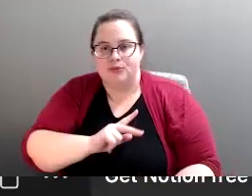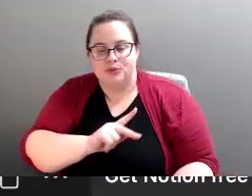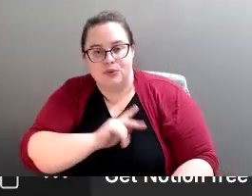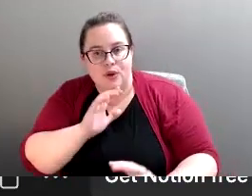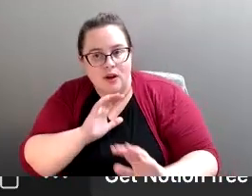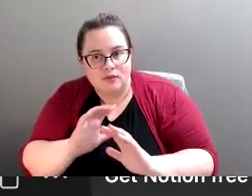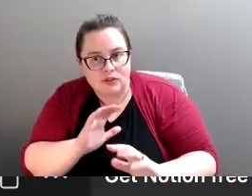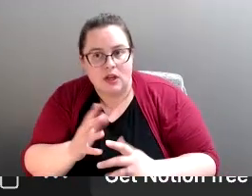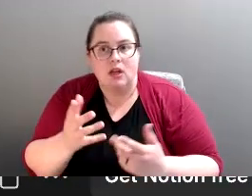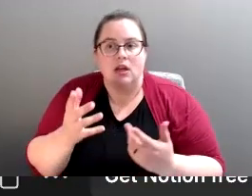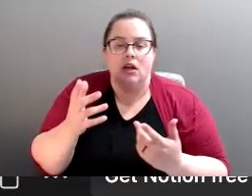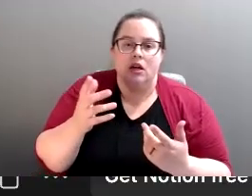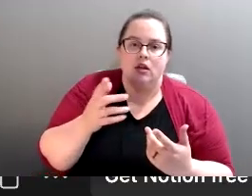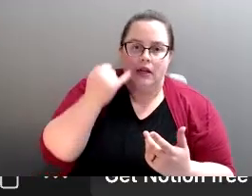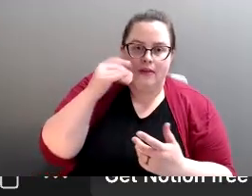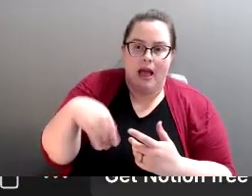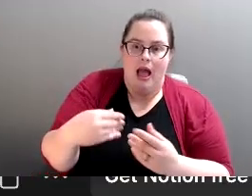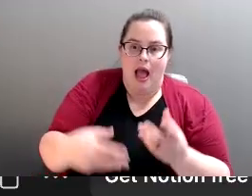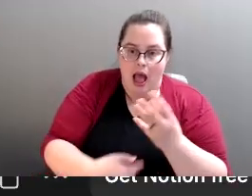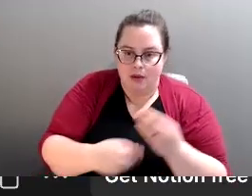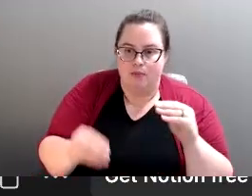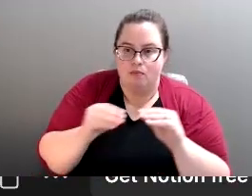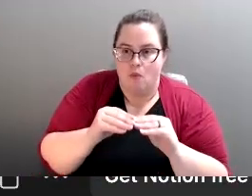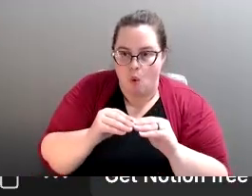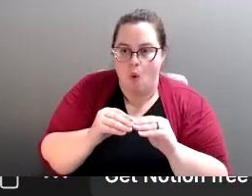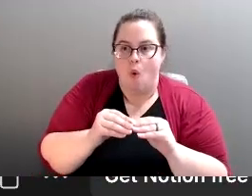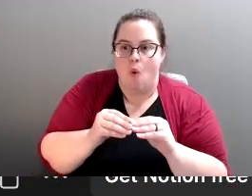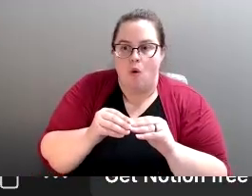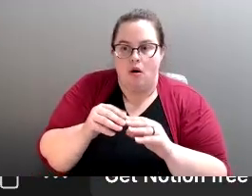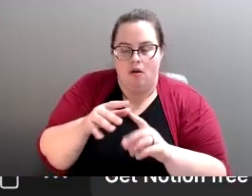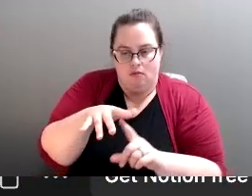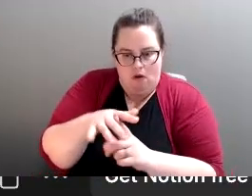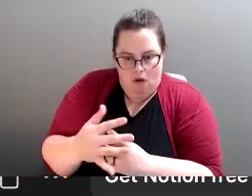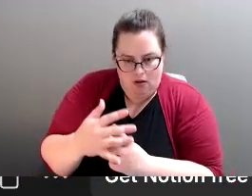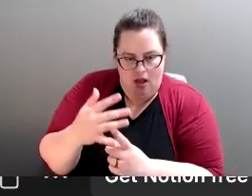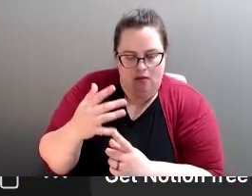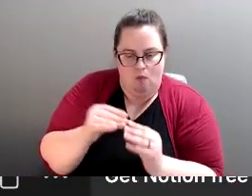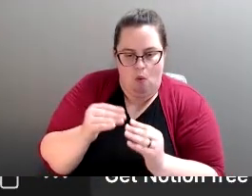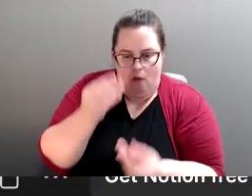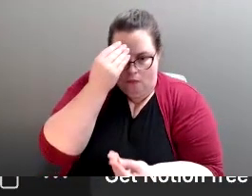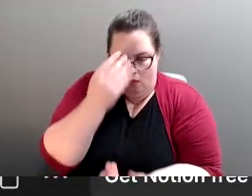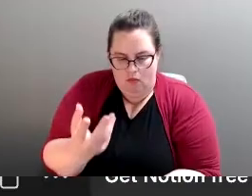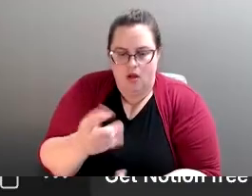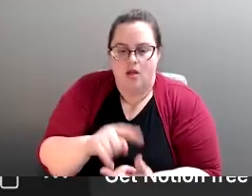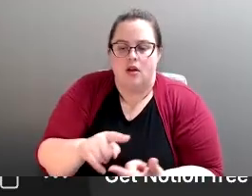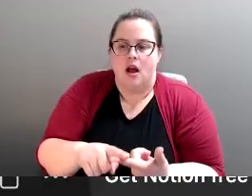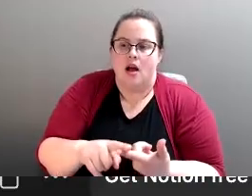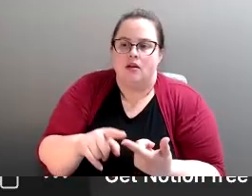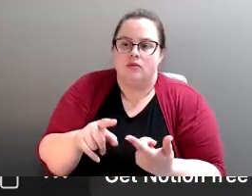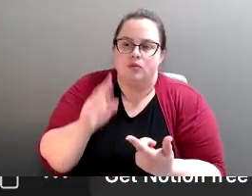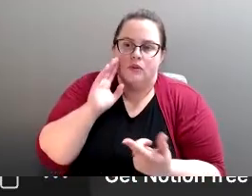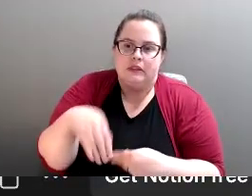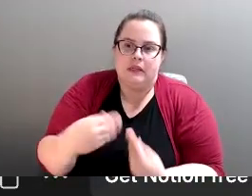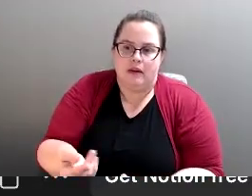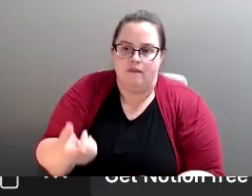more context, that's going to give, in this case of prompting, the generative model, the LLM,